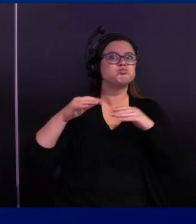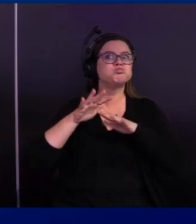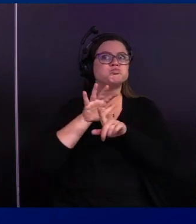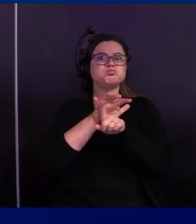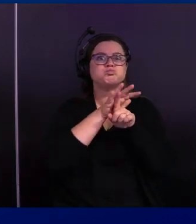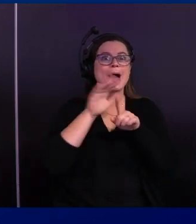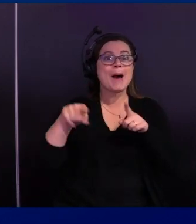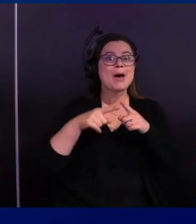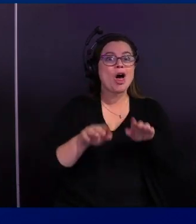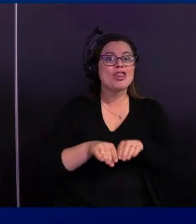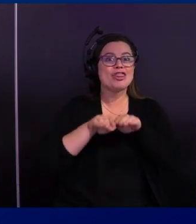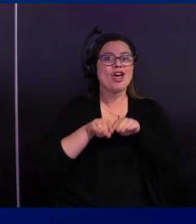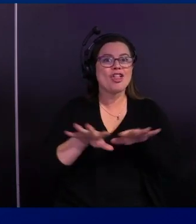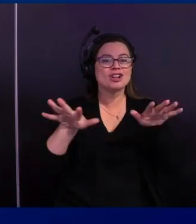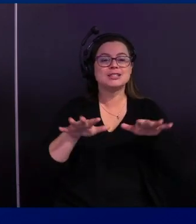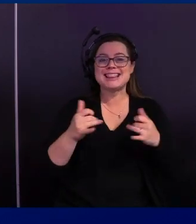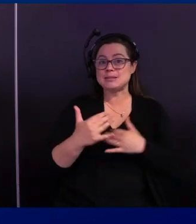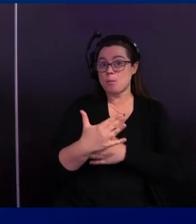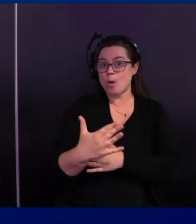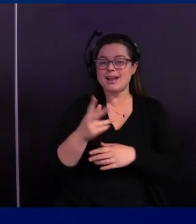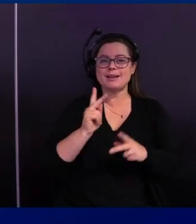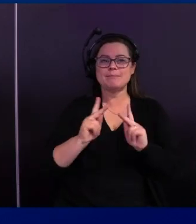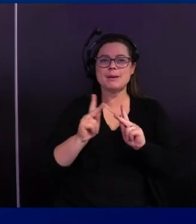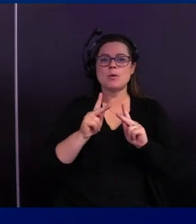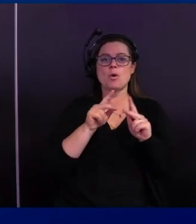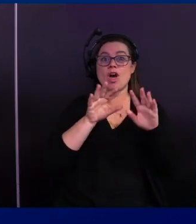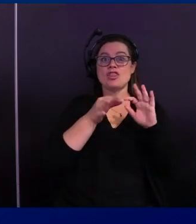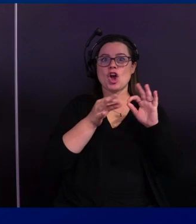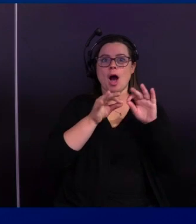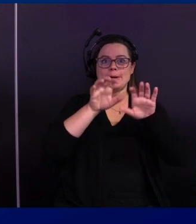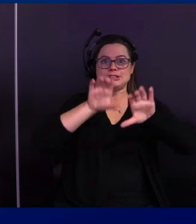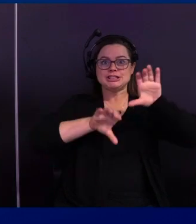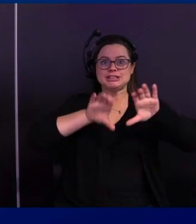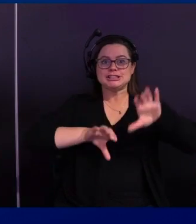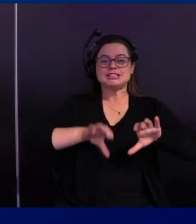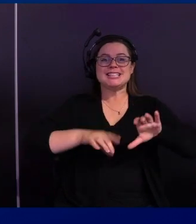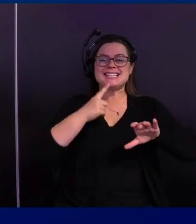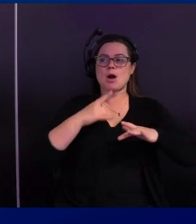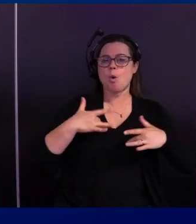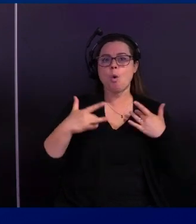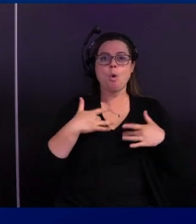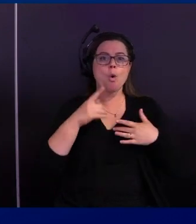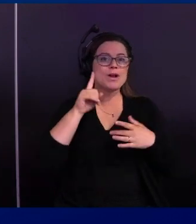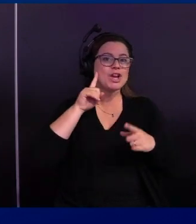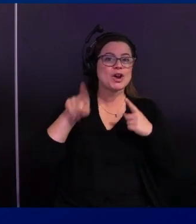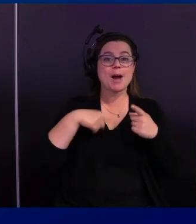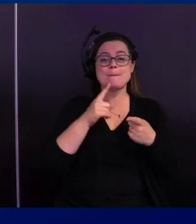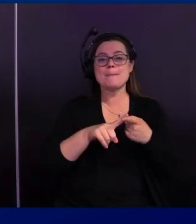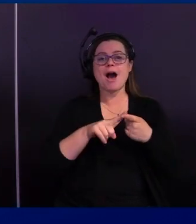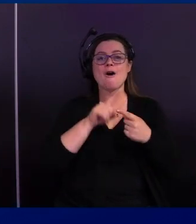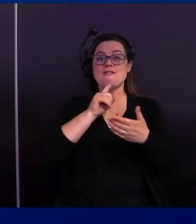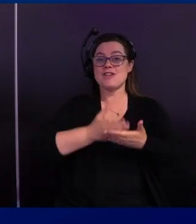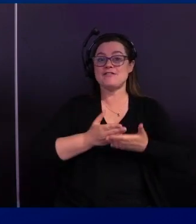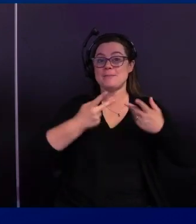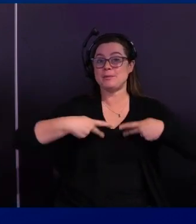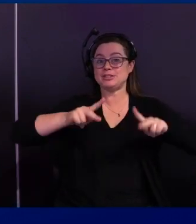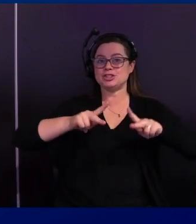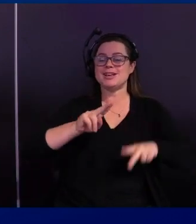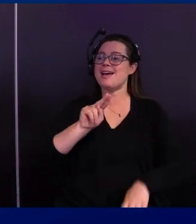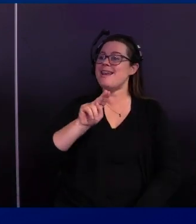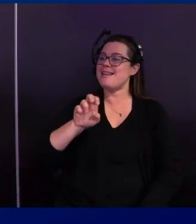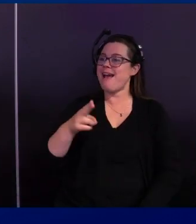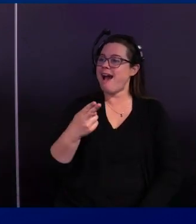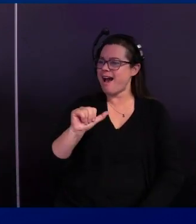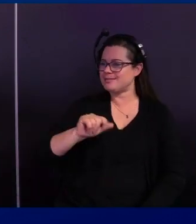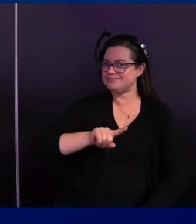As we were launching the show this morning, people were in the comments saying, hey, I'm so excited to hear about verified permissions. So Neha, I'm going to switch to